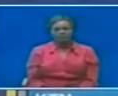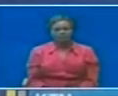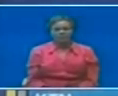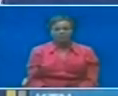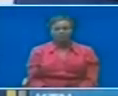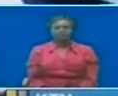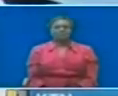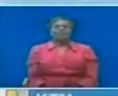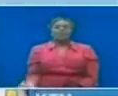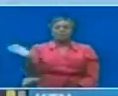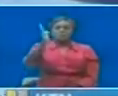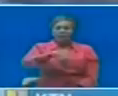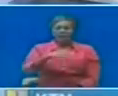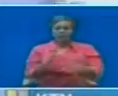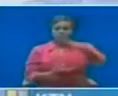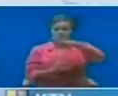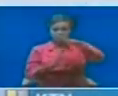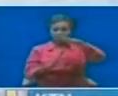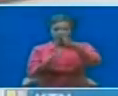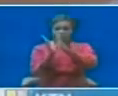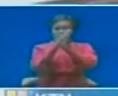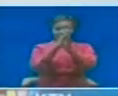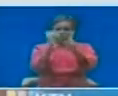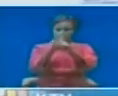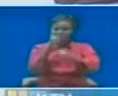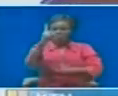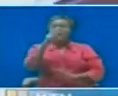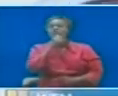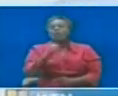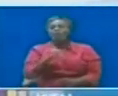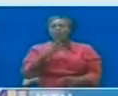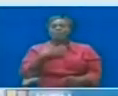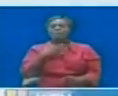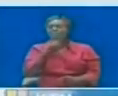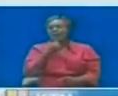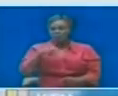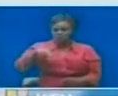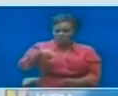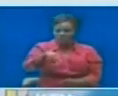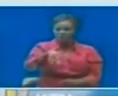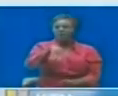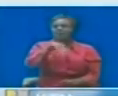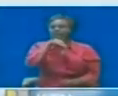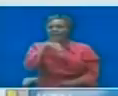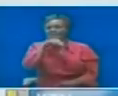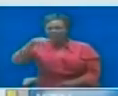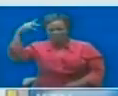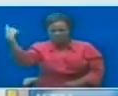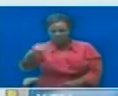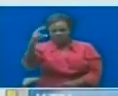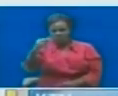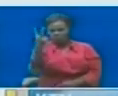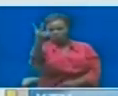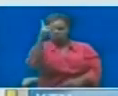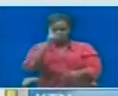All right, let's take you back to a story we had from Kwale. There's a man who walked from the crowd, went to the former Prime Minister Raila Odinga, hit him twice. That